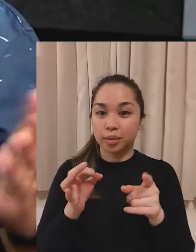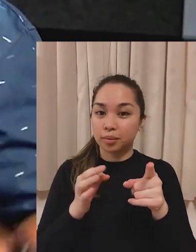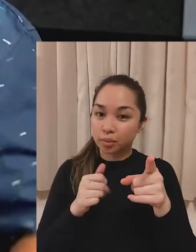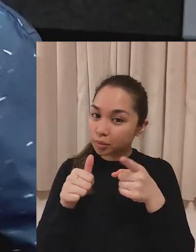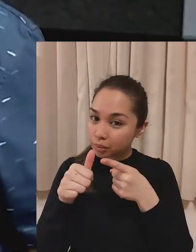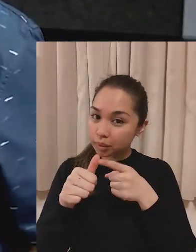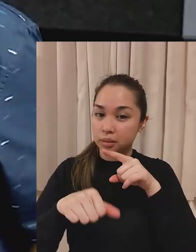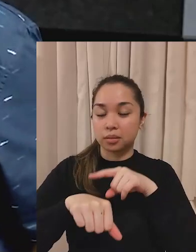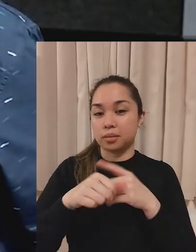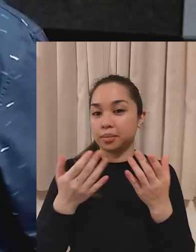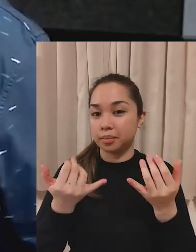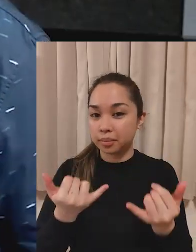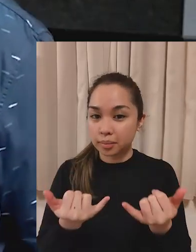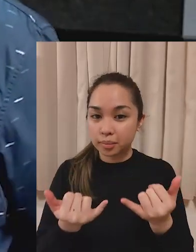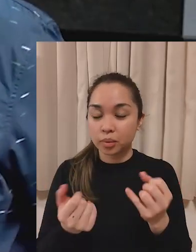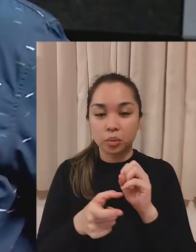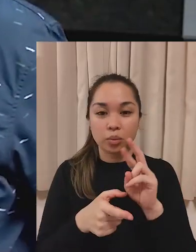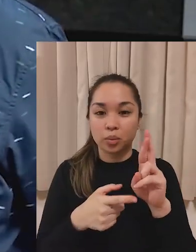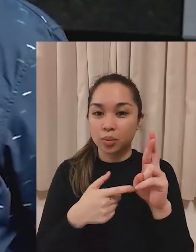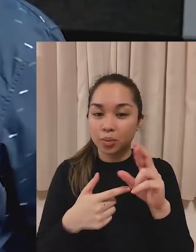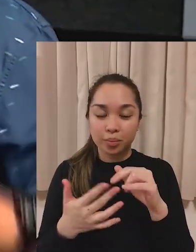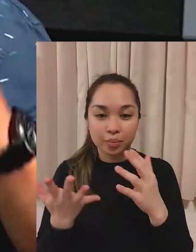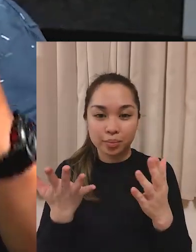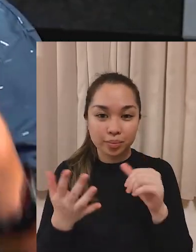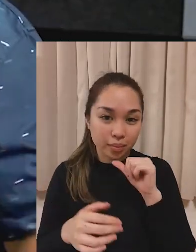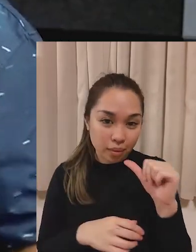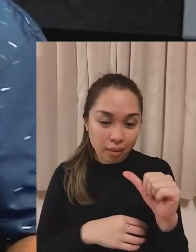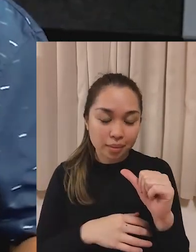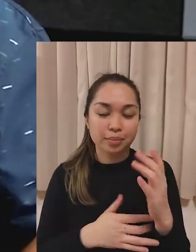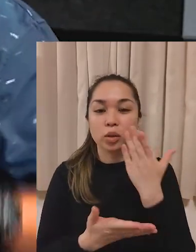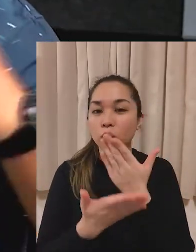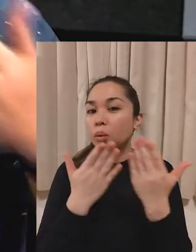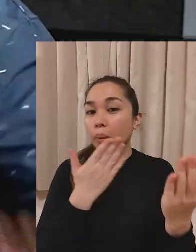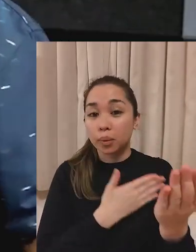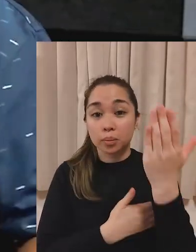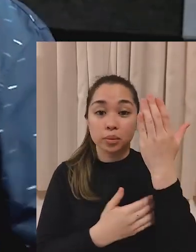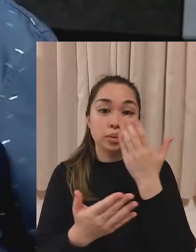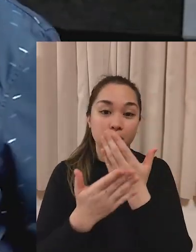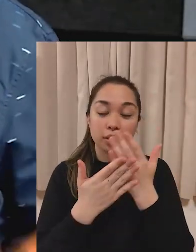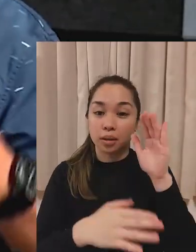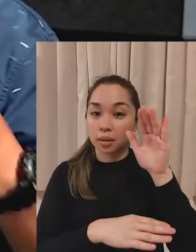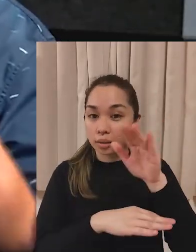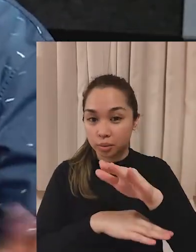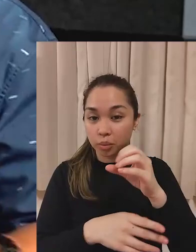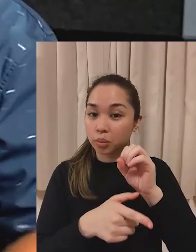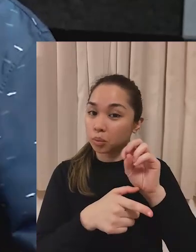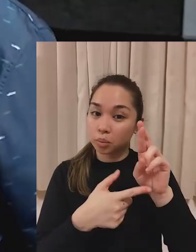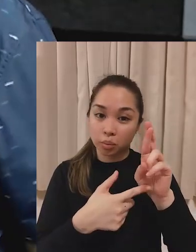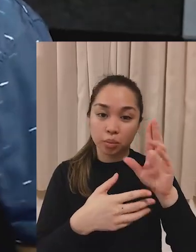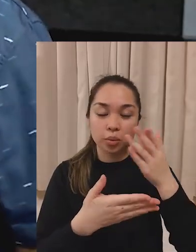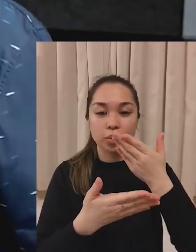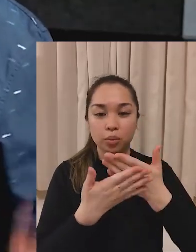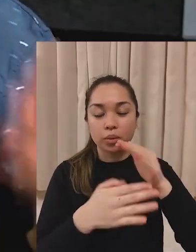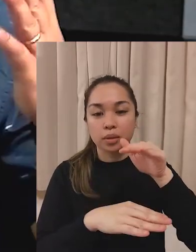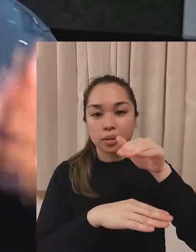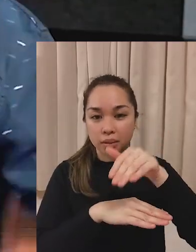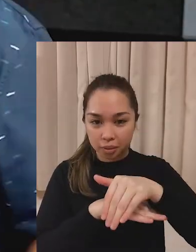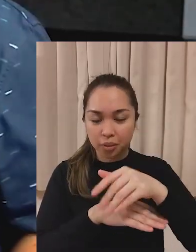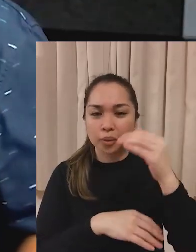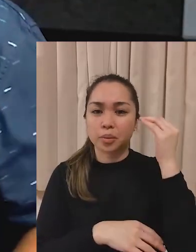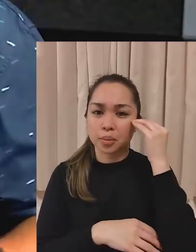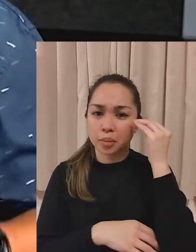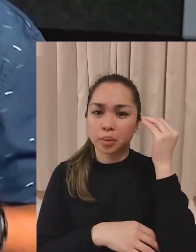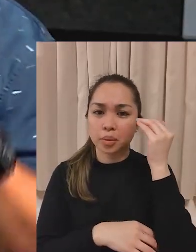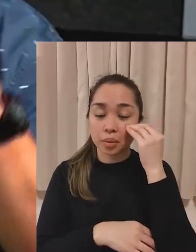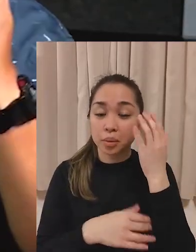and those who joined us for the first time today, good morning, good afternoon, or good evening, as we are aware